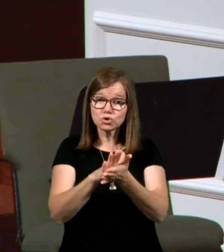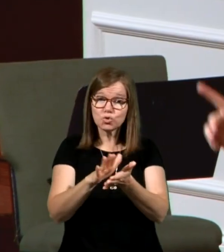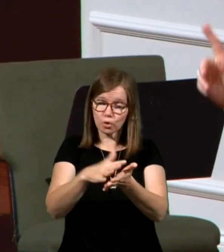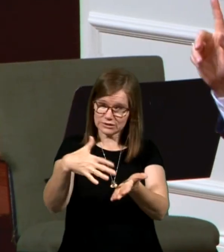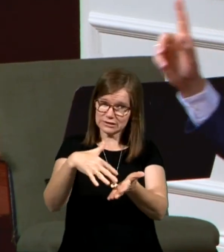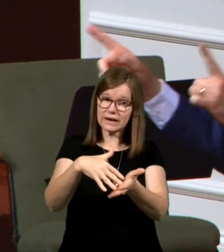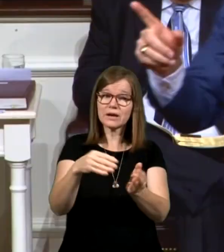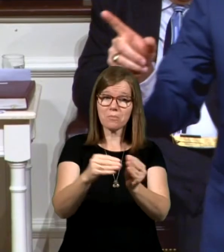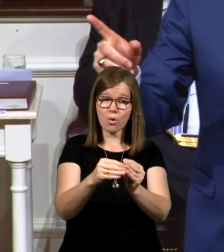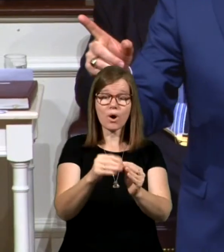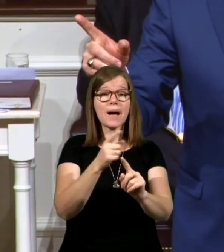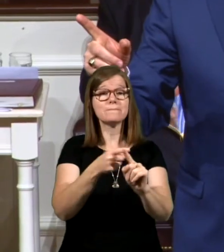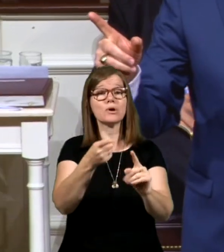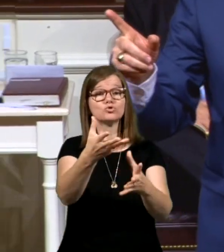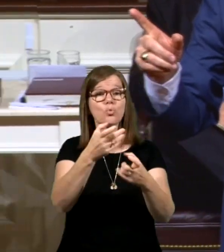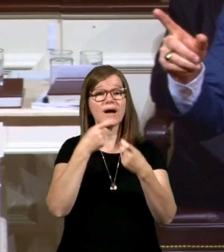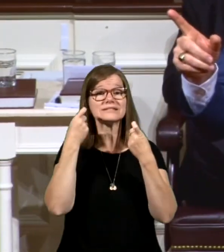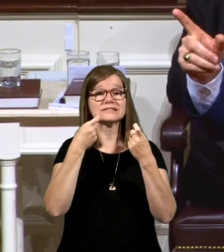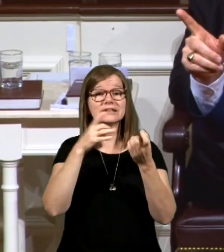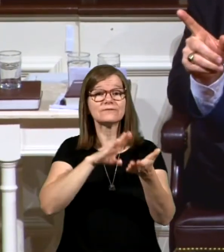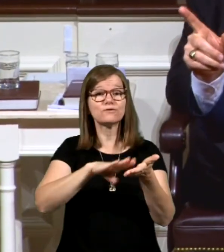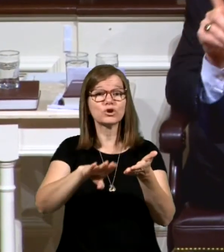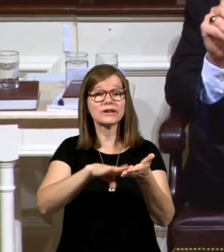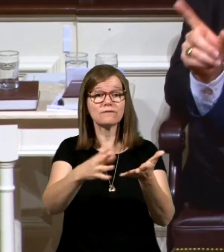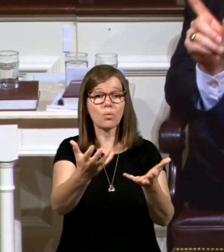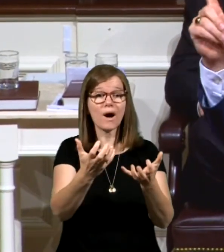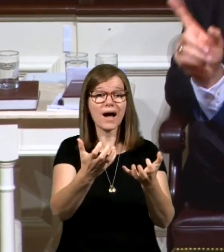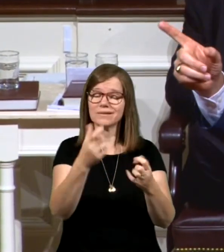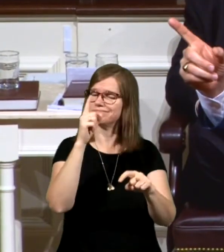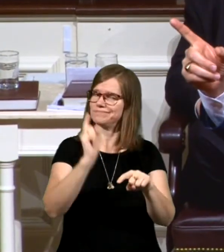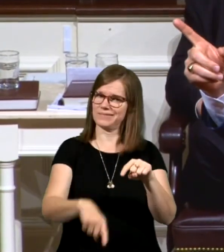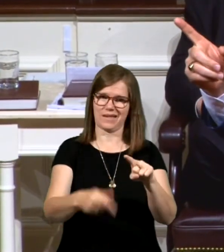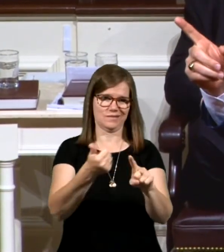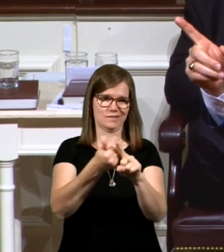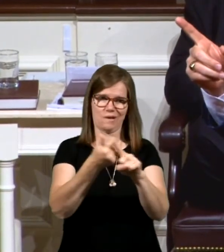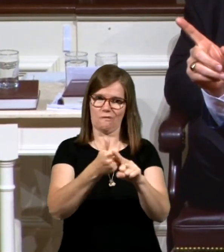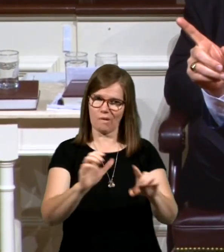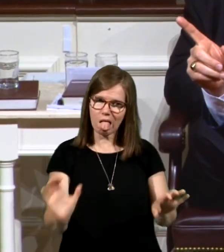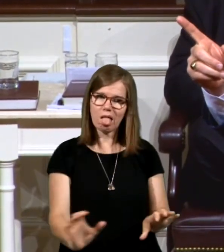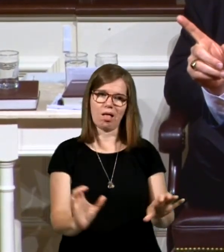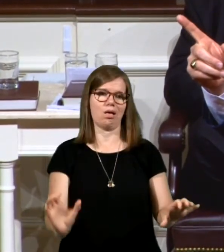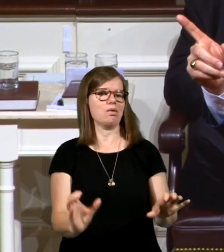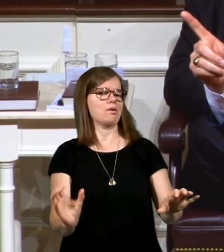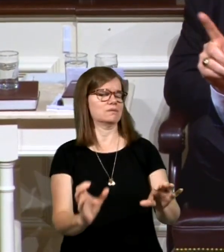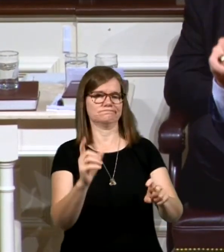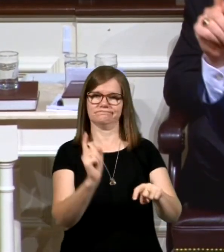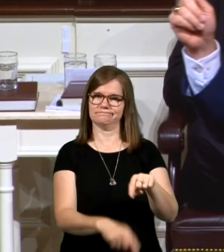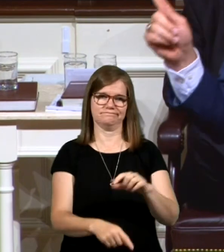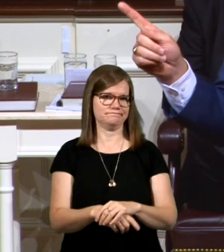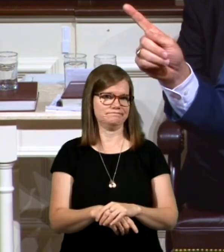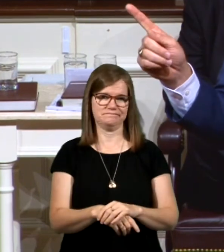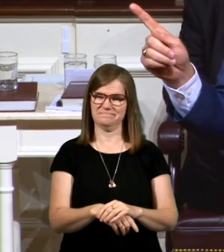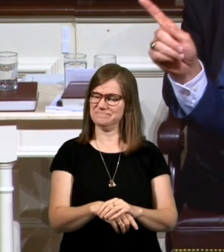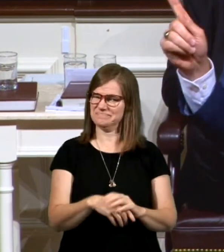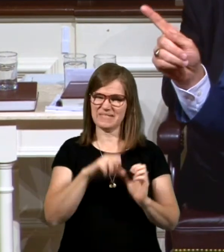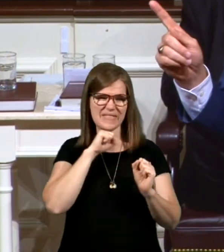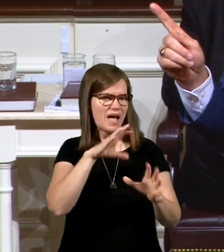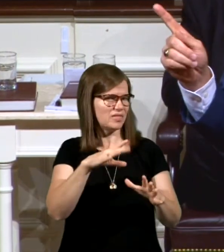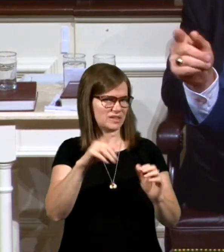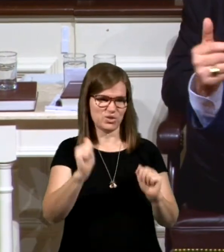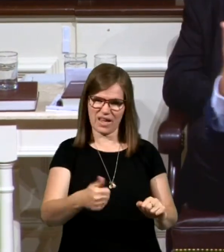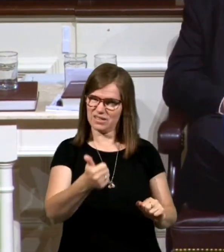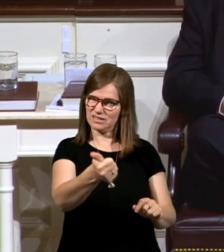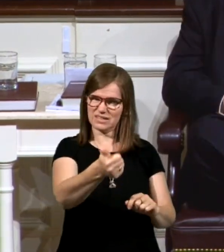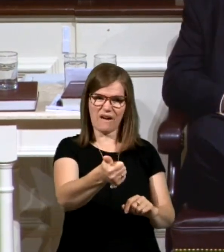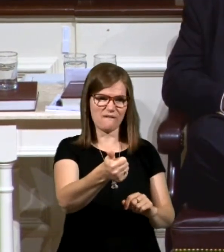But if you want to have your sins forgiven, you can't earn it. There's nothing you can do but